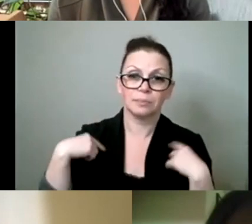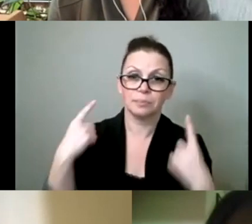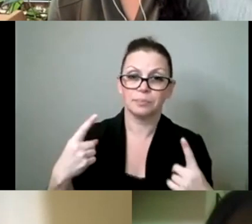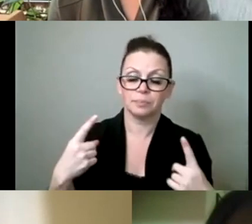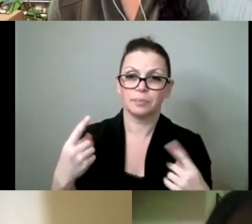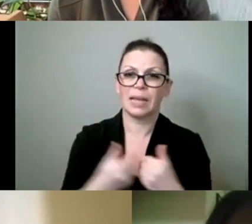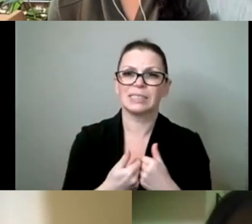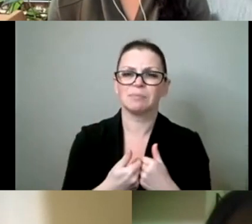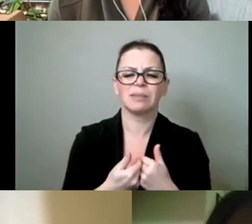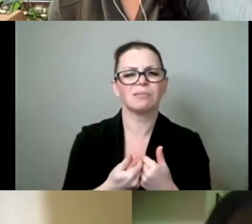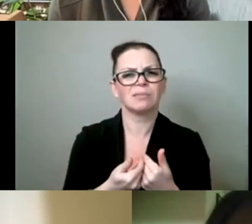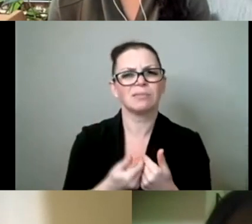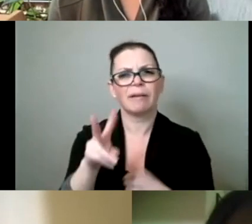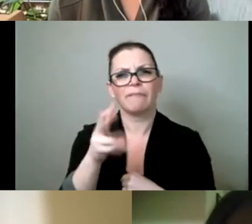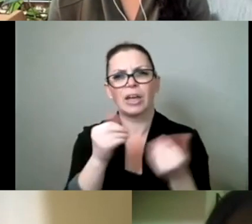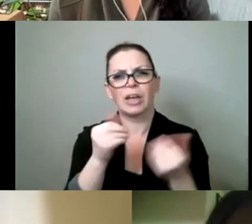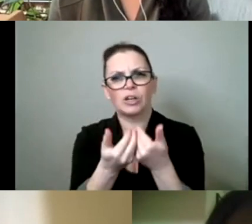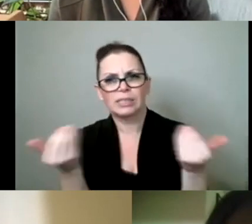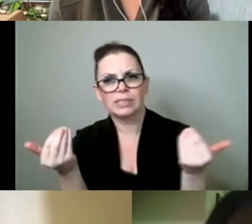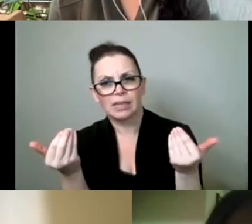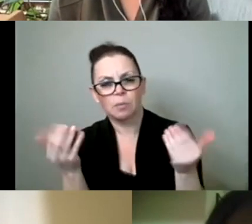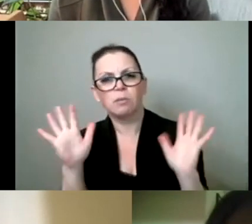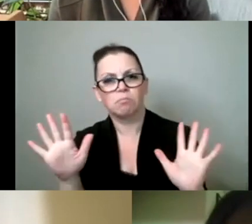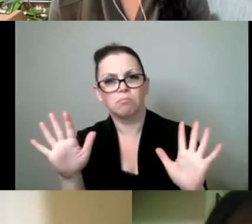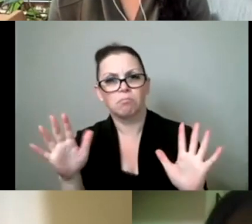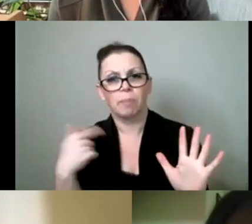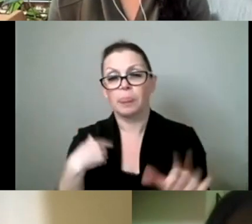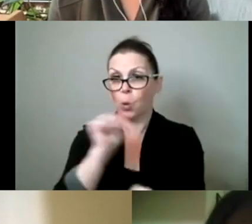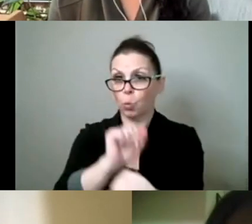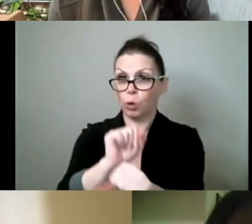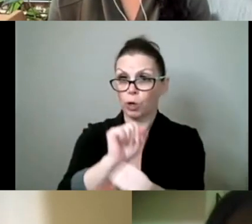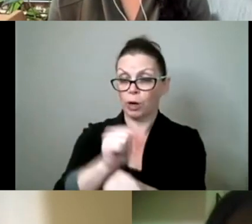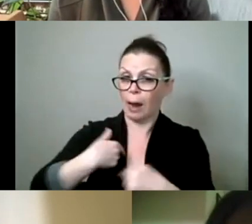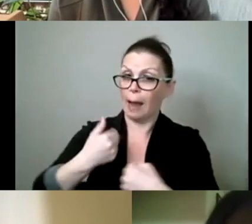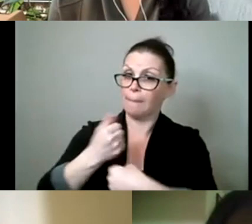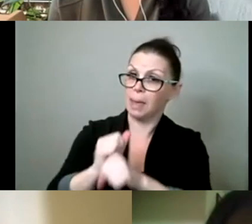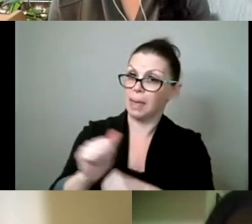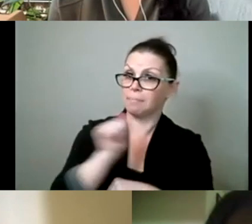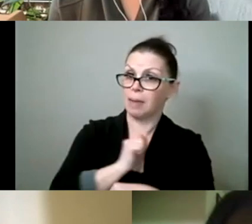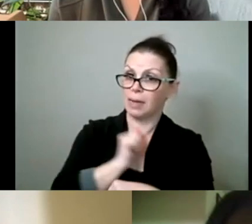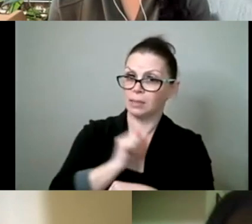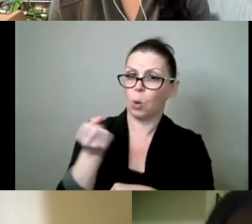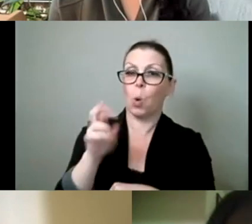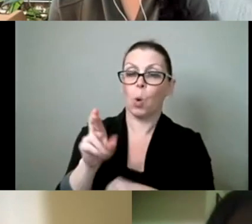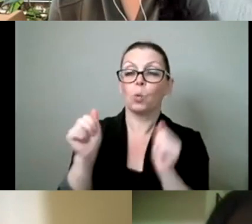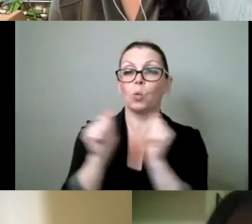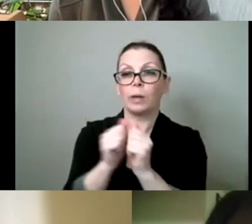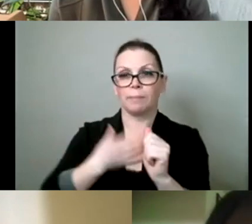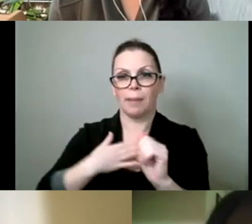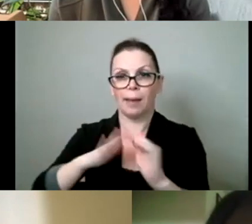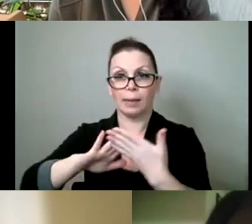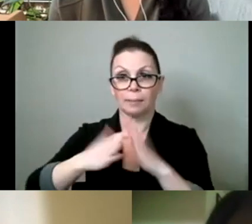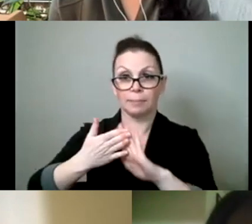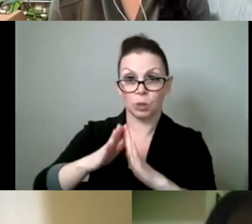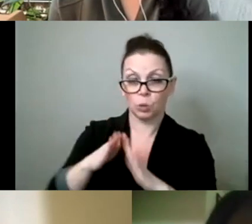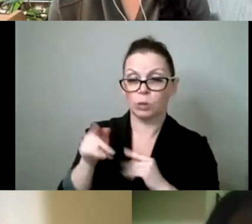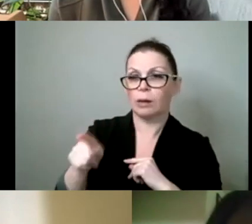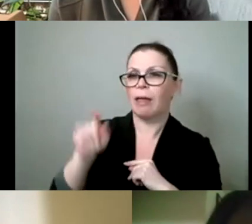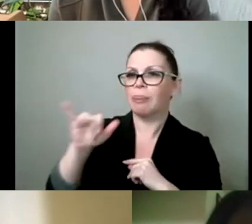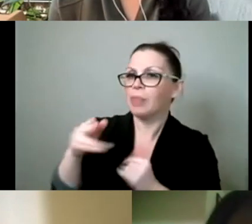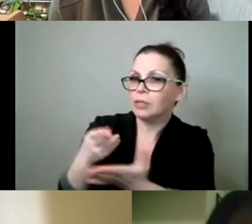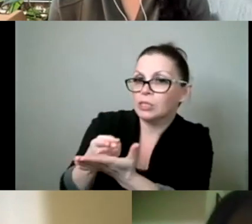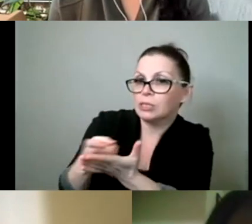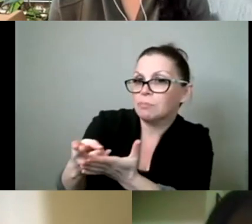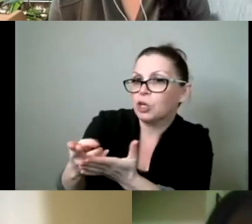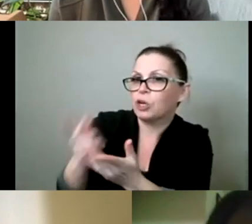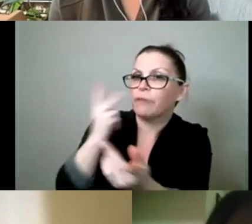split. So you have the work that I feel like I've created on my own or with my community, and there is this purity of vision